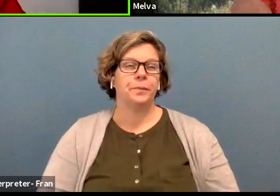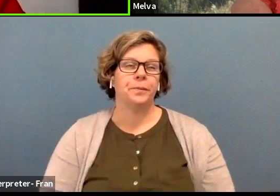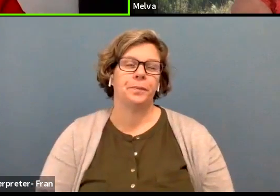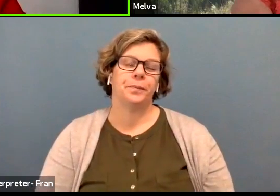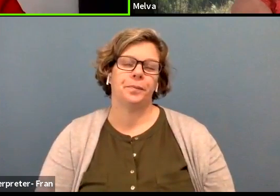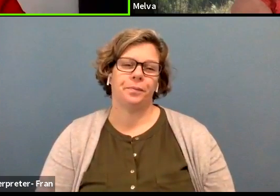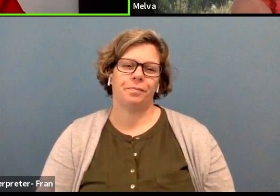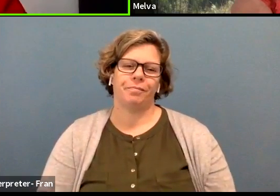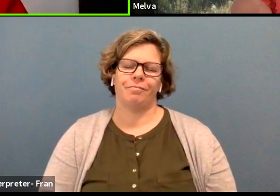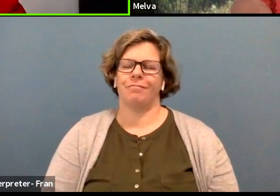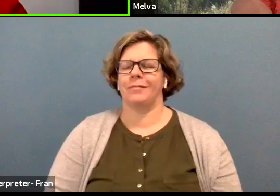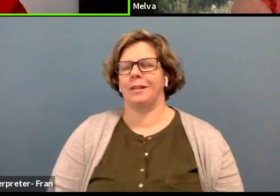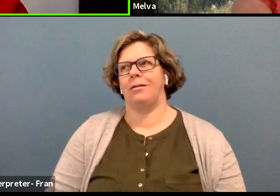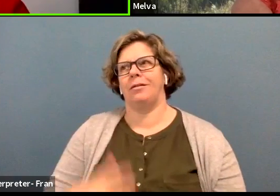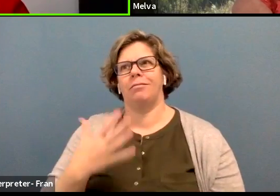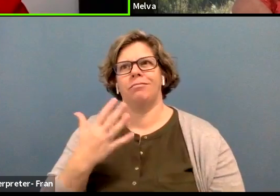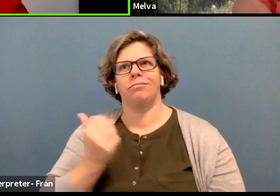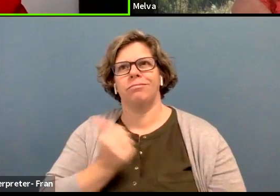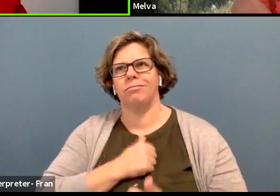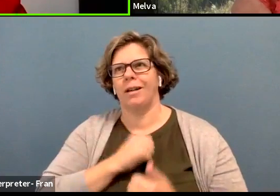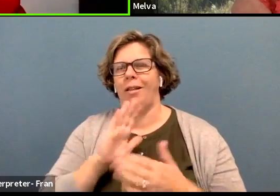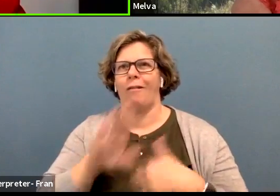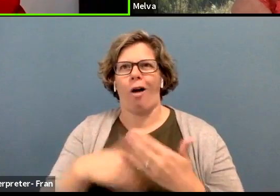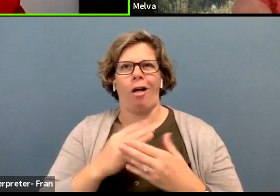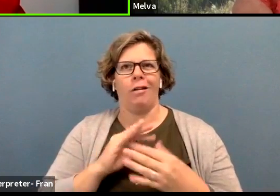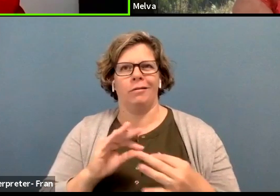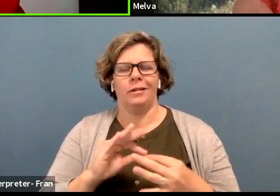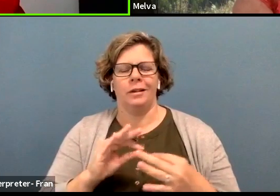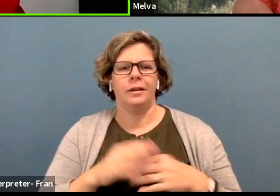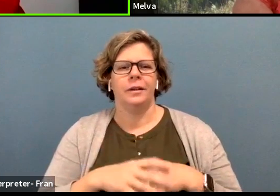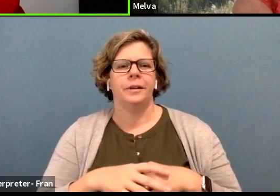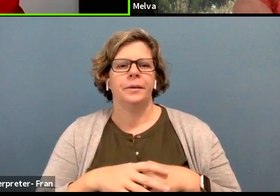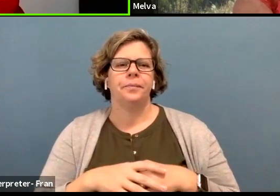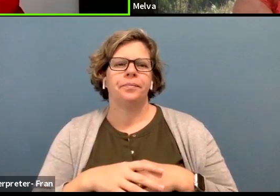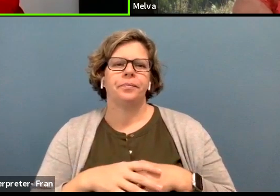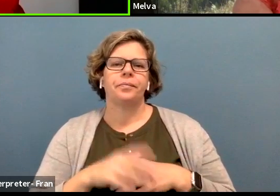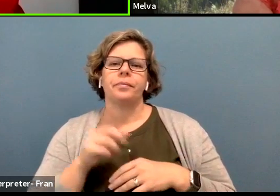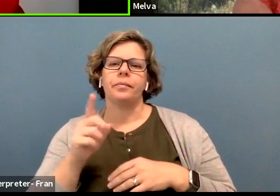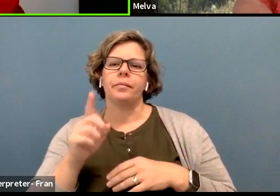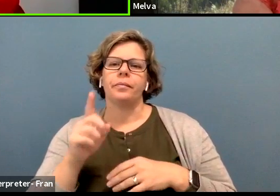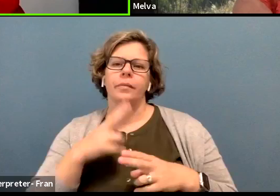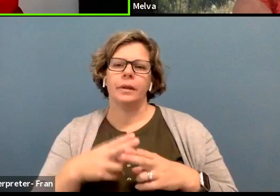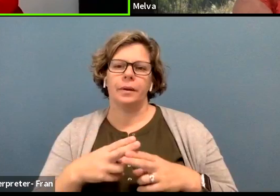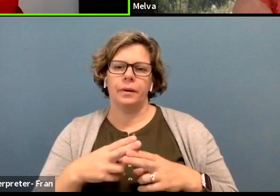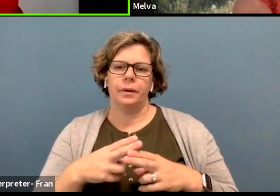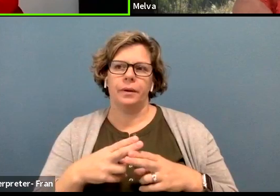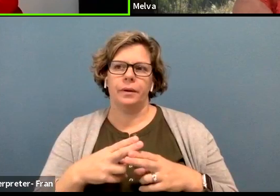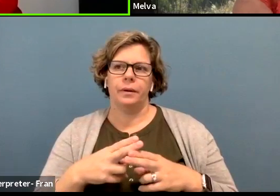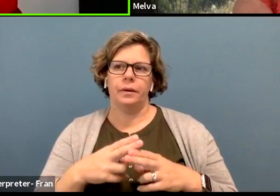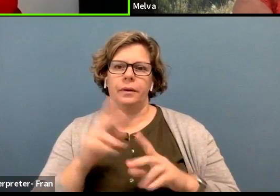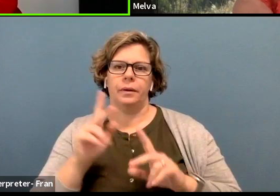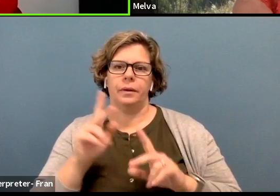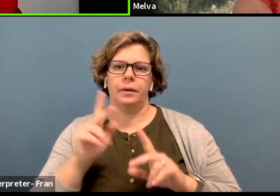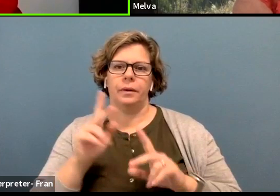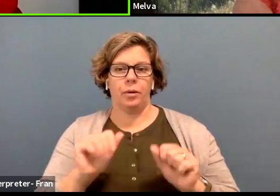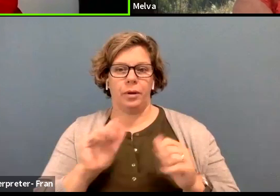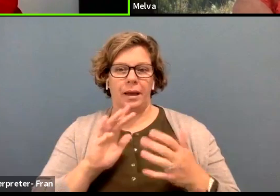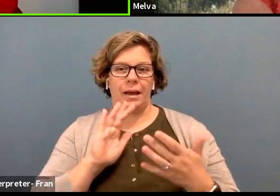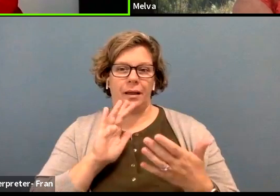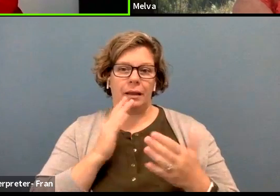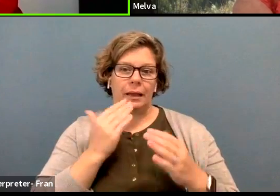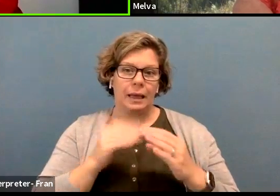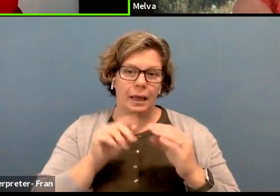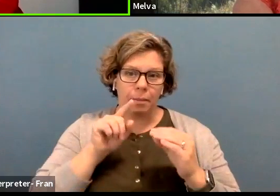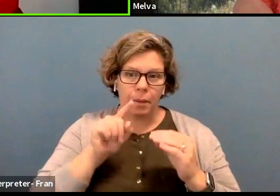Love it. I love it. So Melva, I think you had mentioned that folks can either email